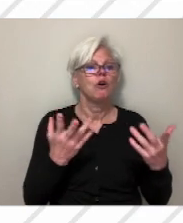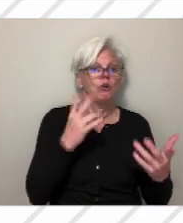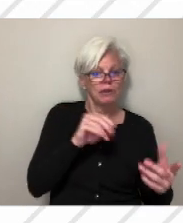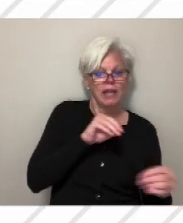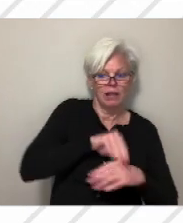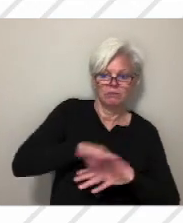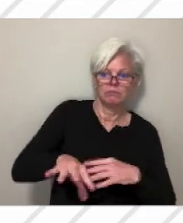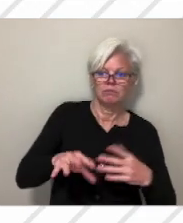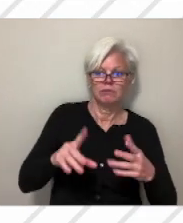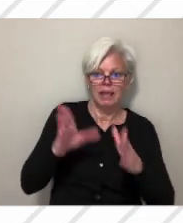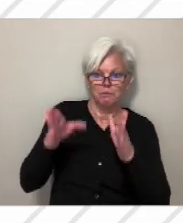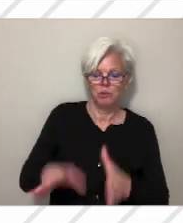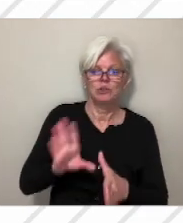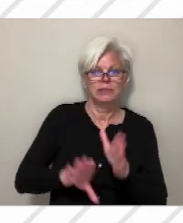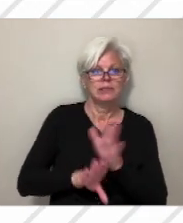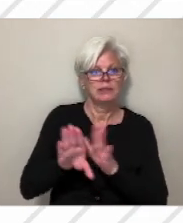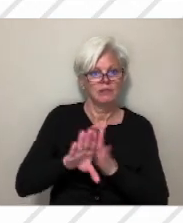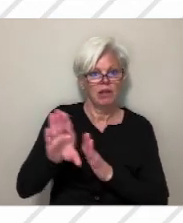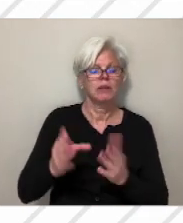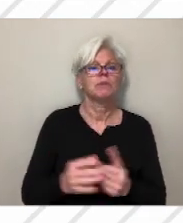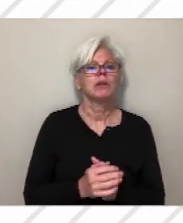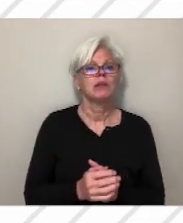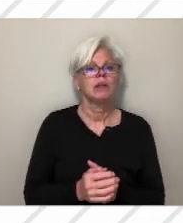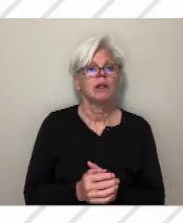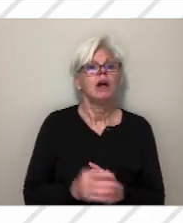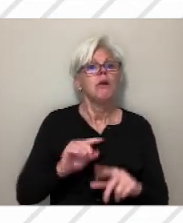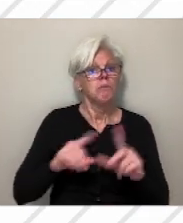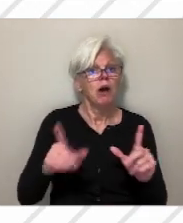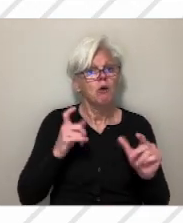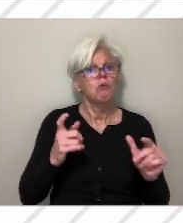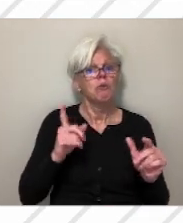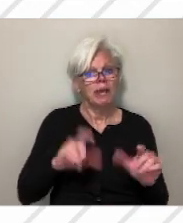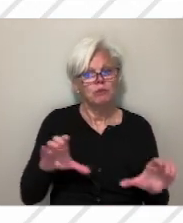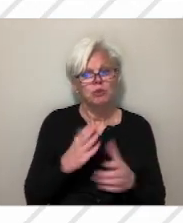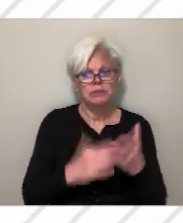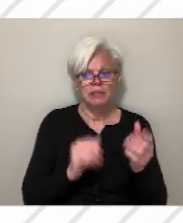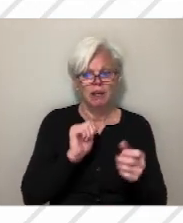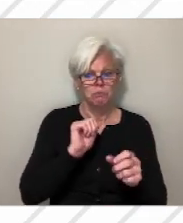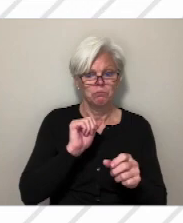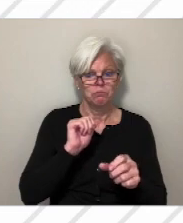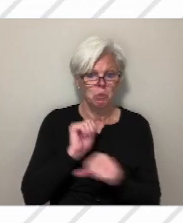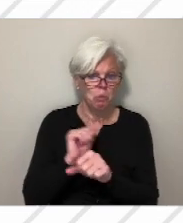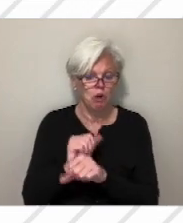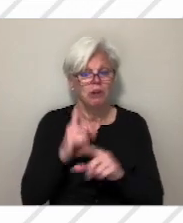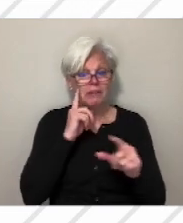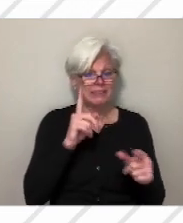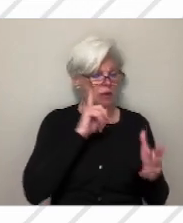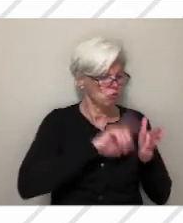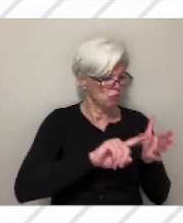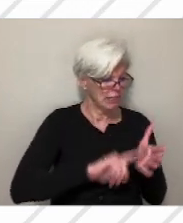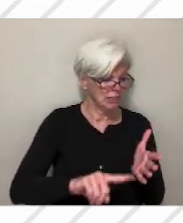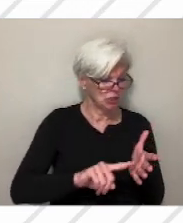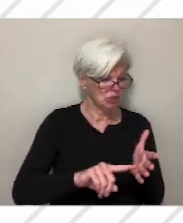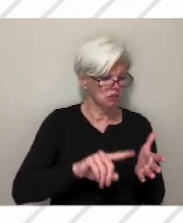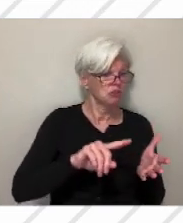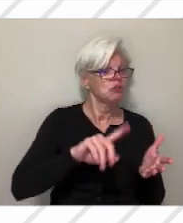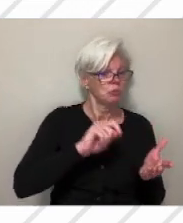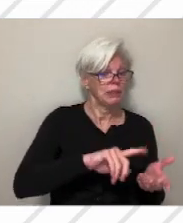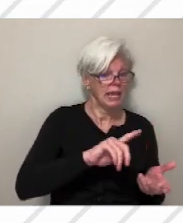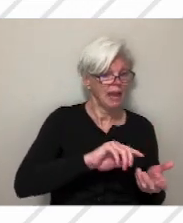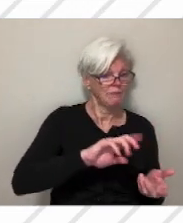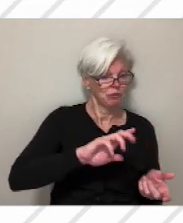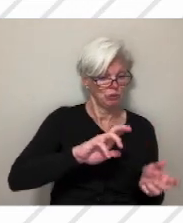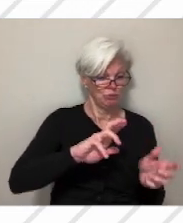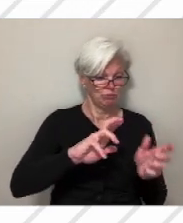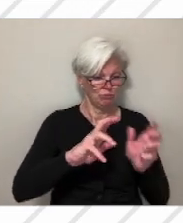person. But we have some work to do in terms of translating that research into policies that impact young people.